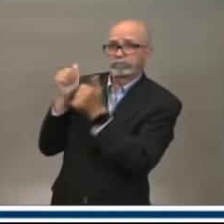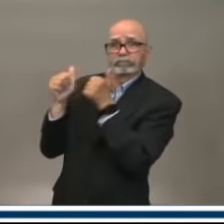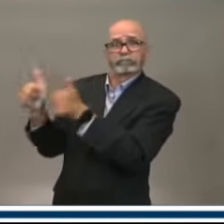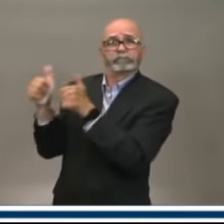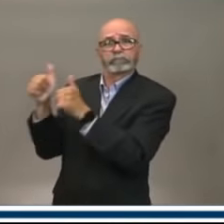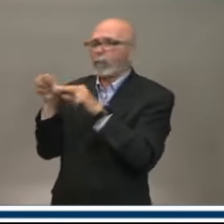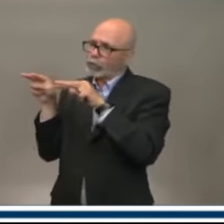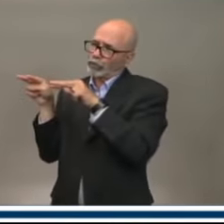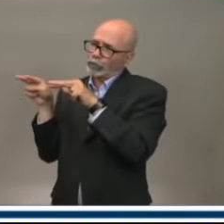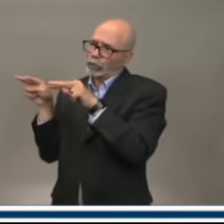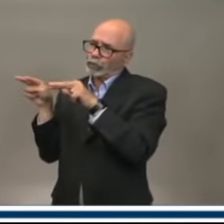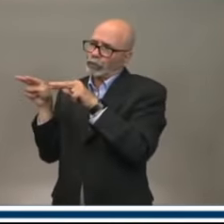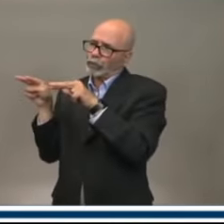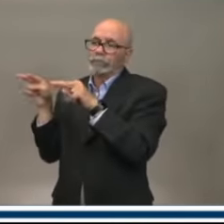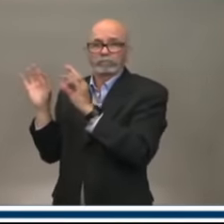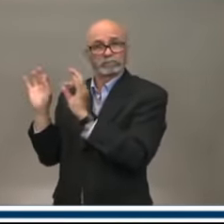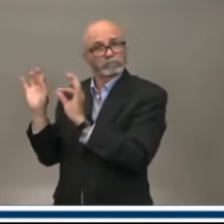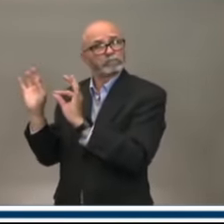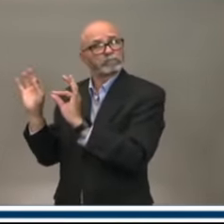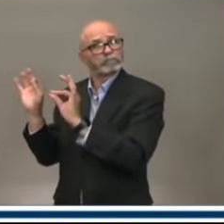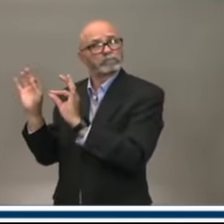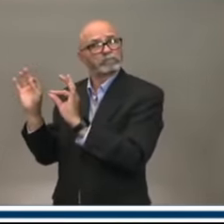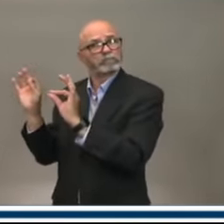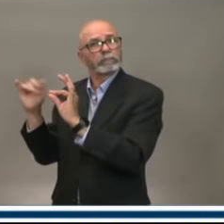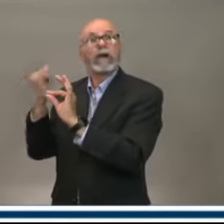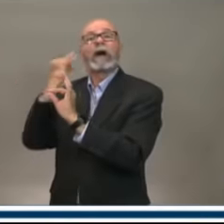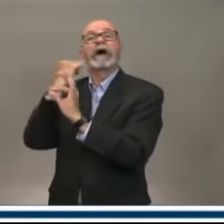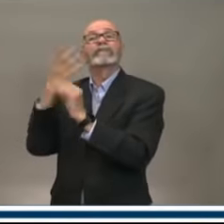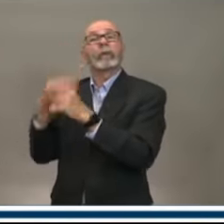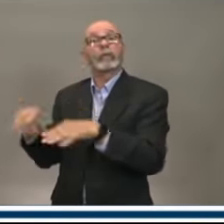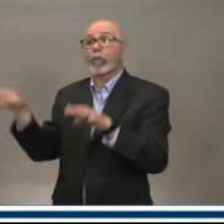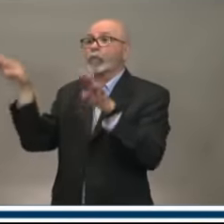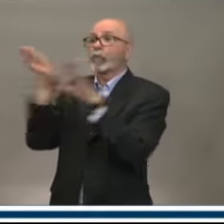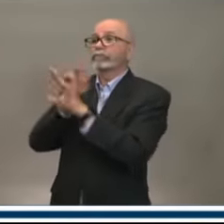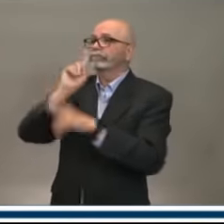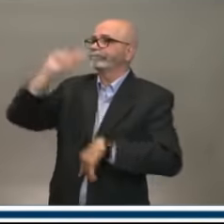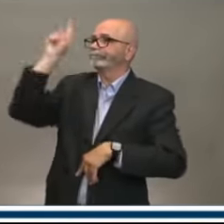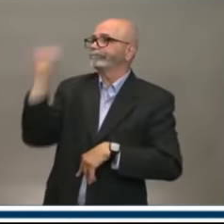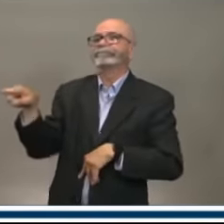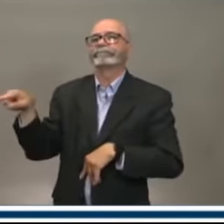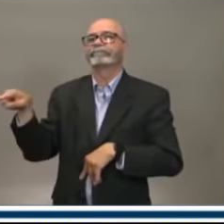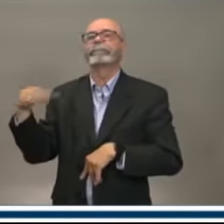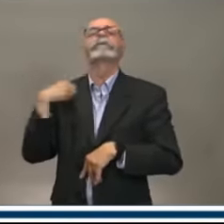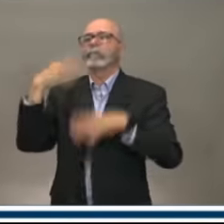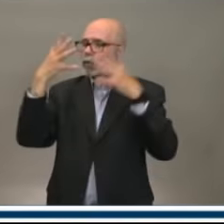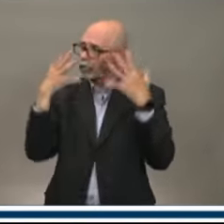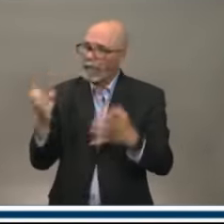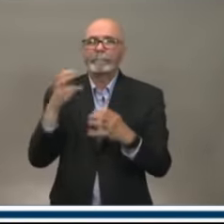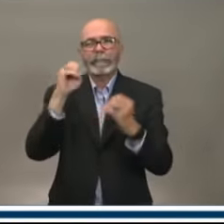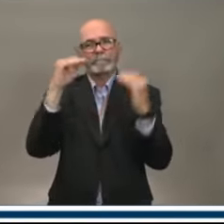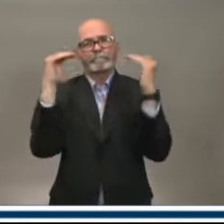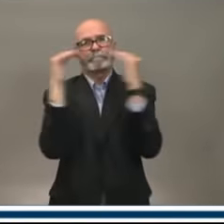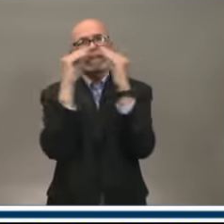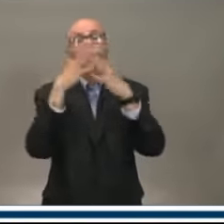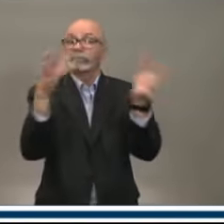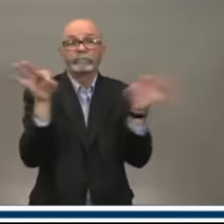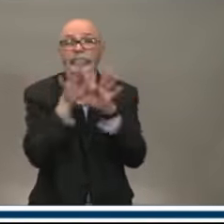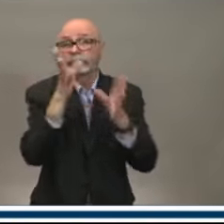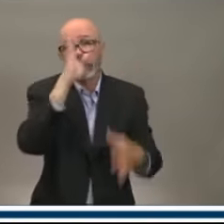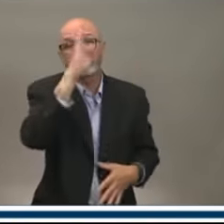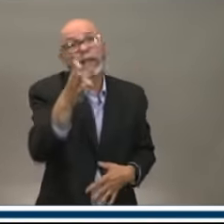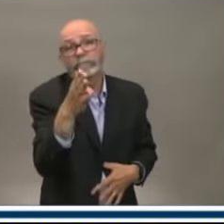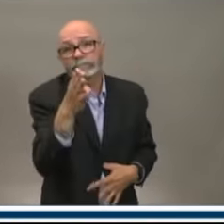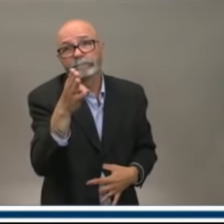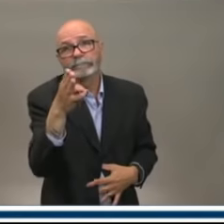the order. But let's be fair and frank about this. There were other businesses that have closed simply because we told people to stay